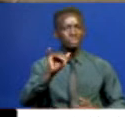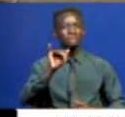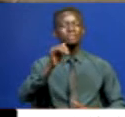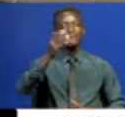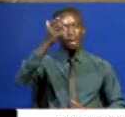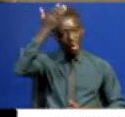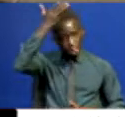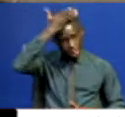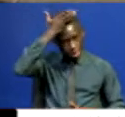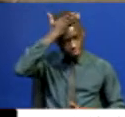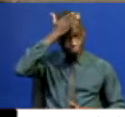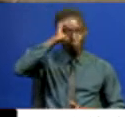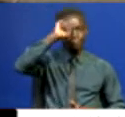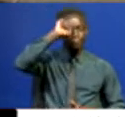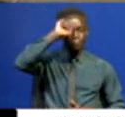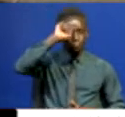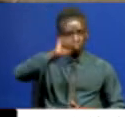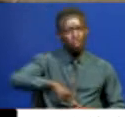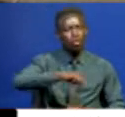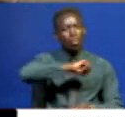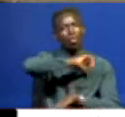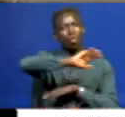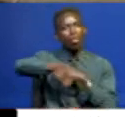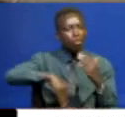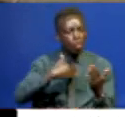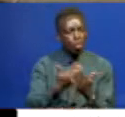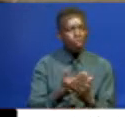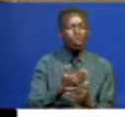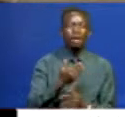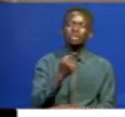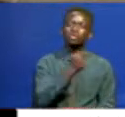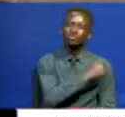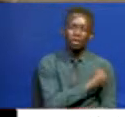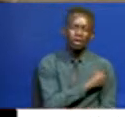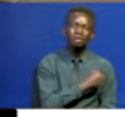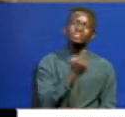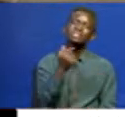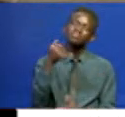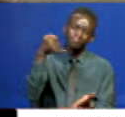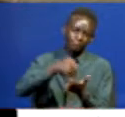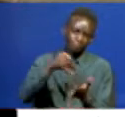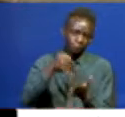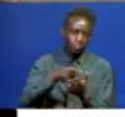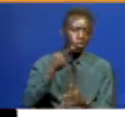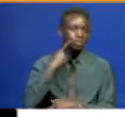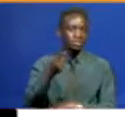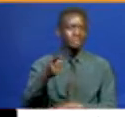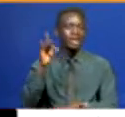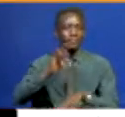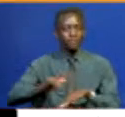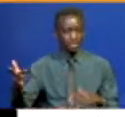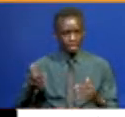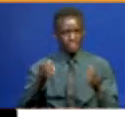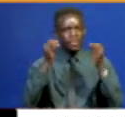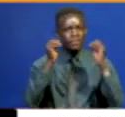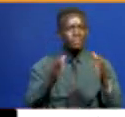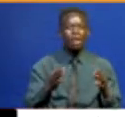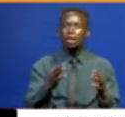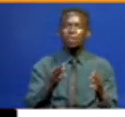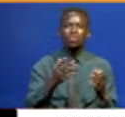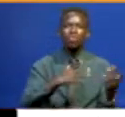a whole trained doctor. Addiction can affect everybody. You realize that when you go to the hospital, we have the